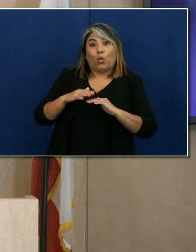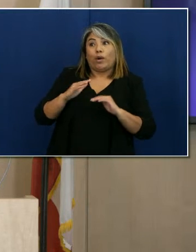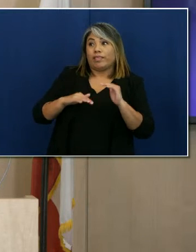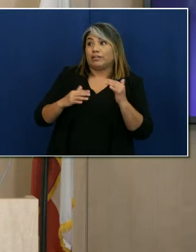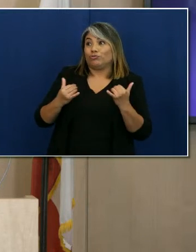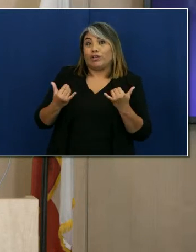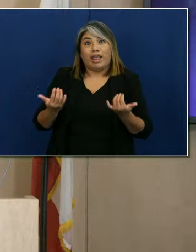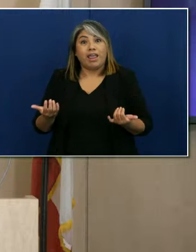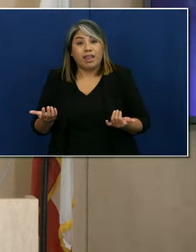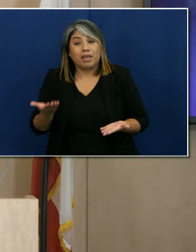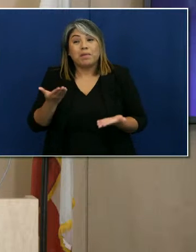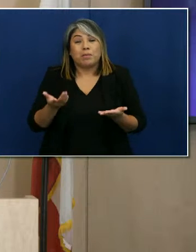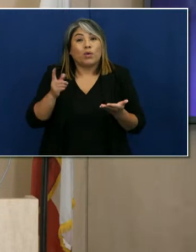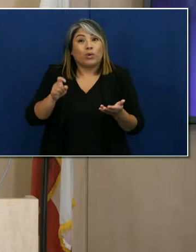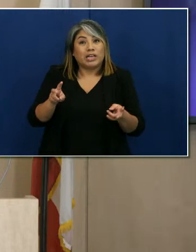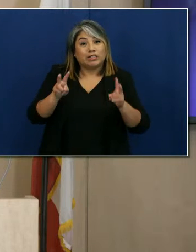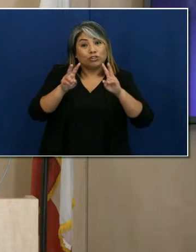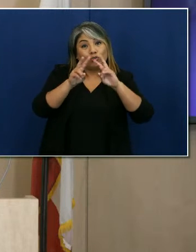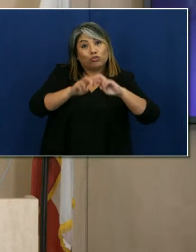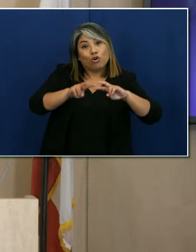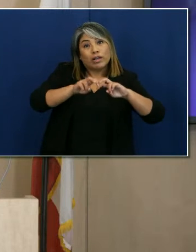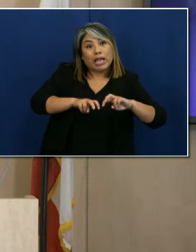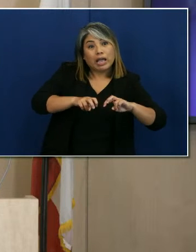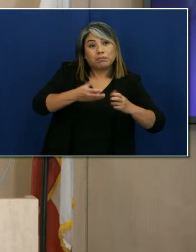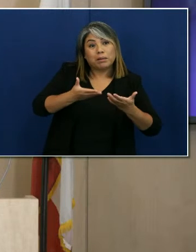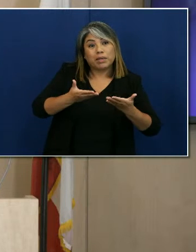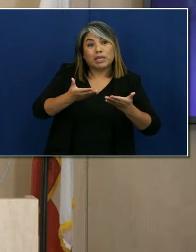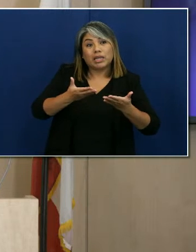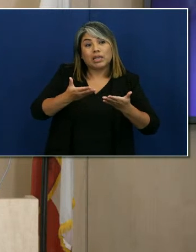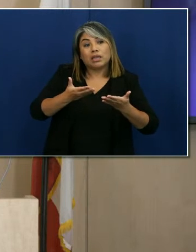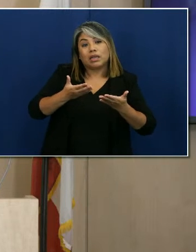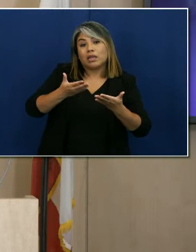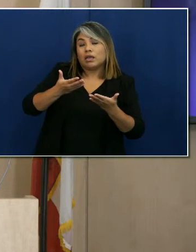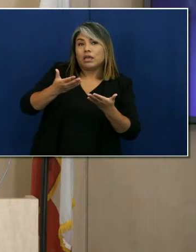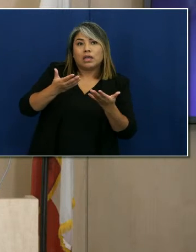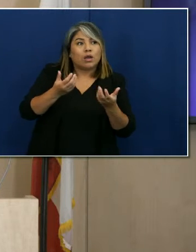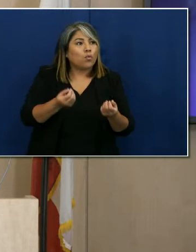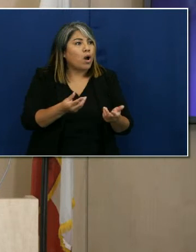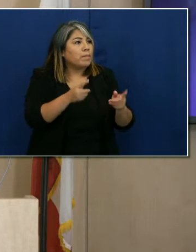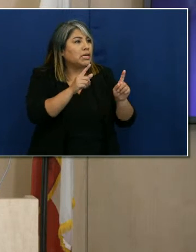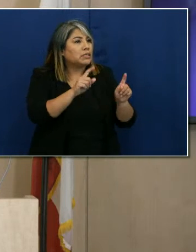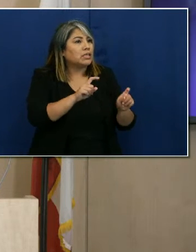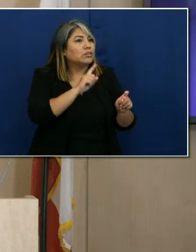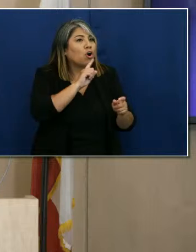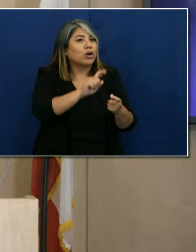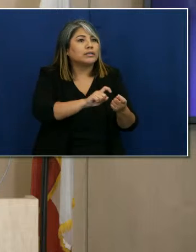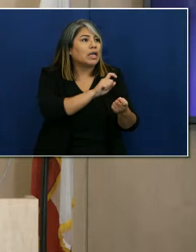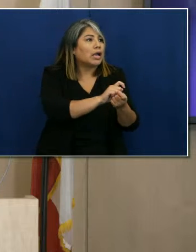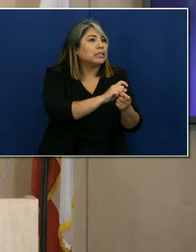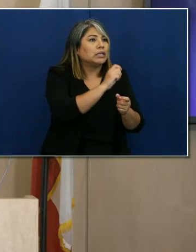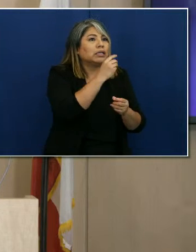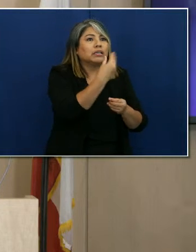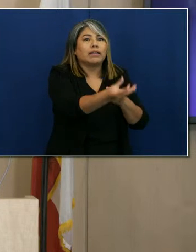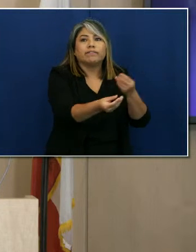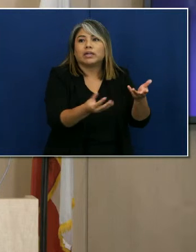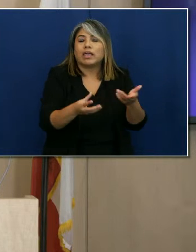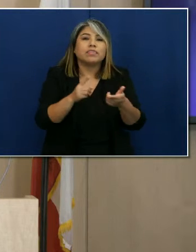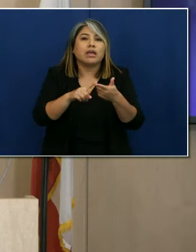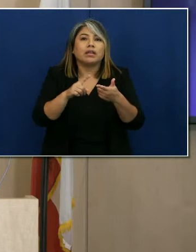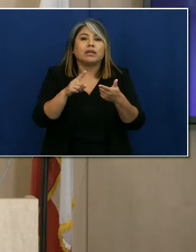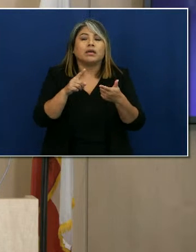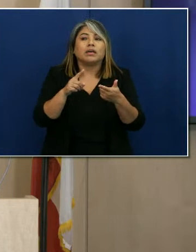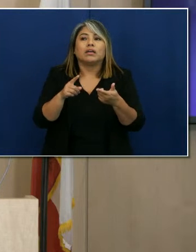now, that we may need to look at precisely how many tests are being given and look at